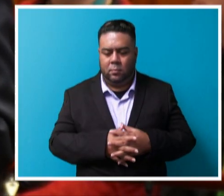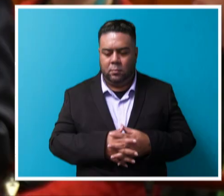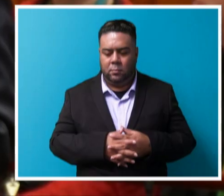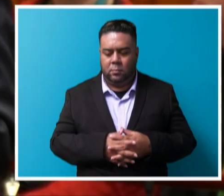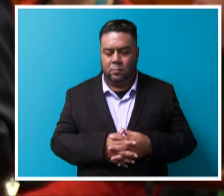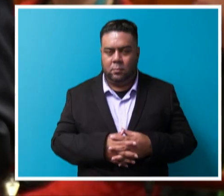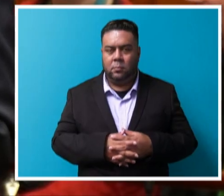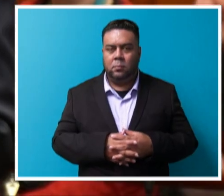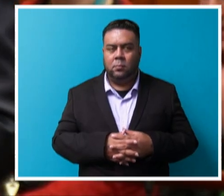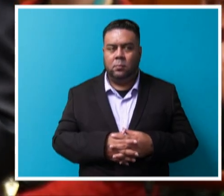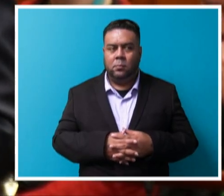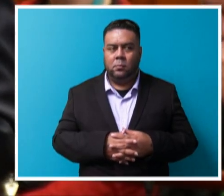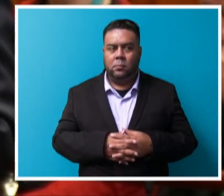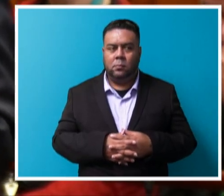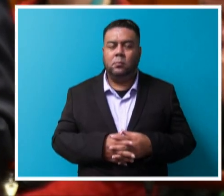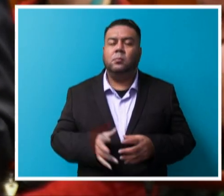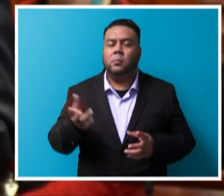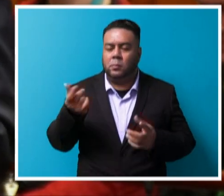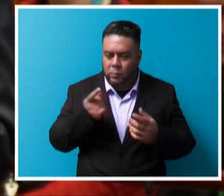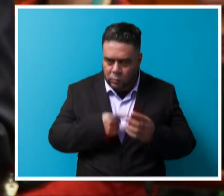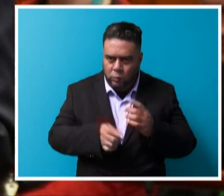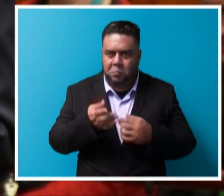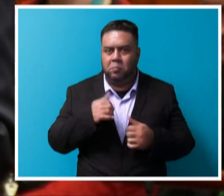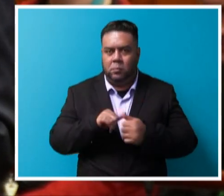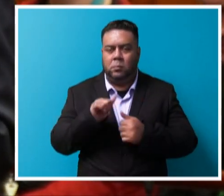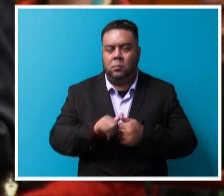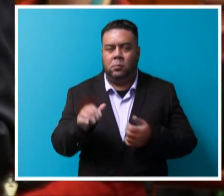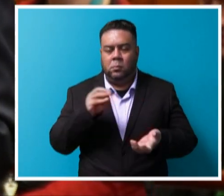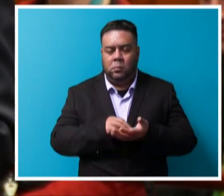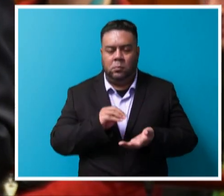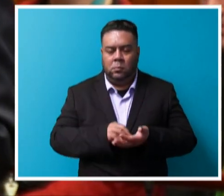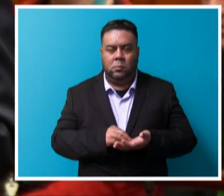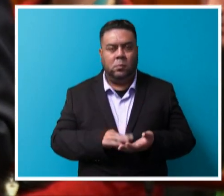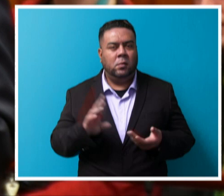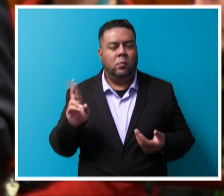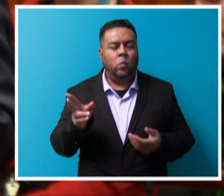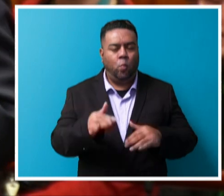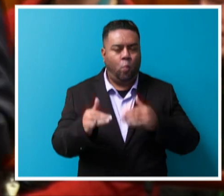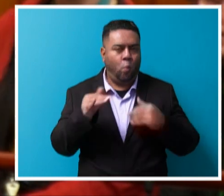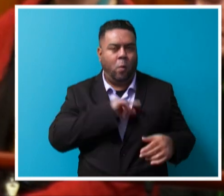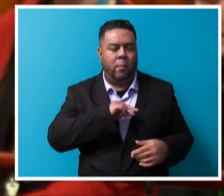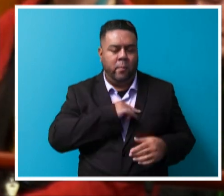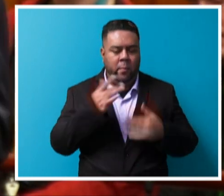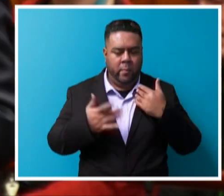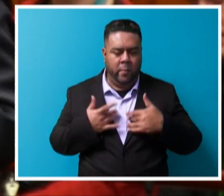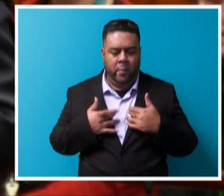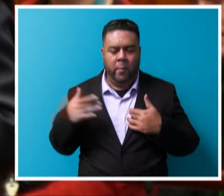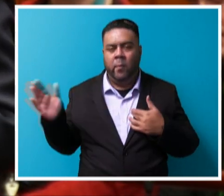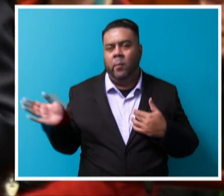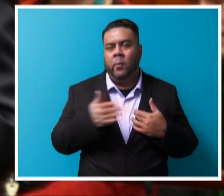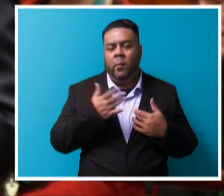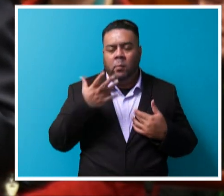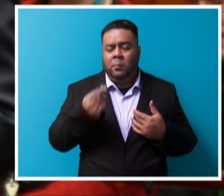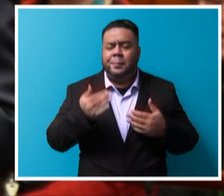must translate into better services and improved quality of life for every Fijian. Mr. Speaker, sir, I sincerely